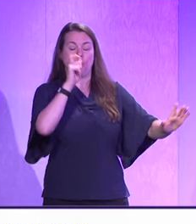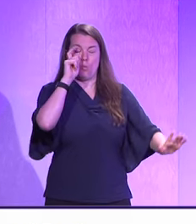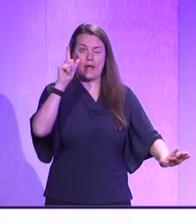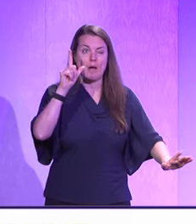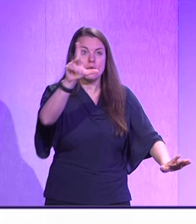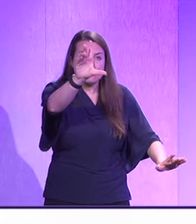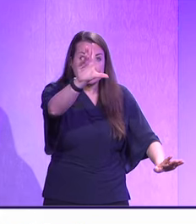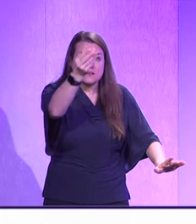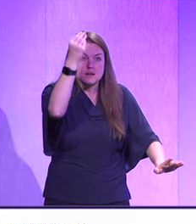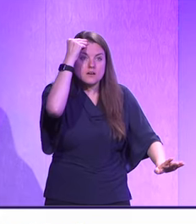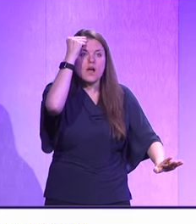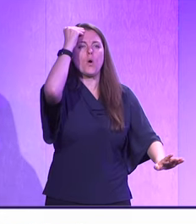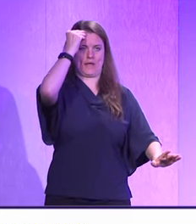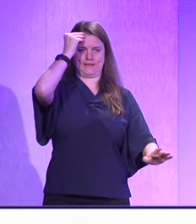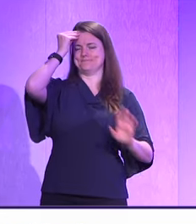later.